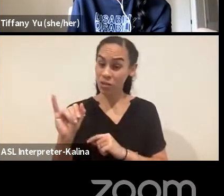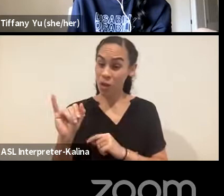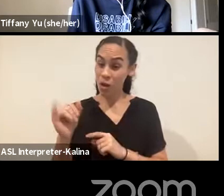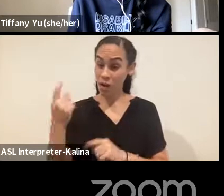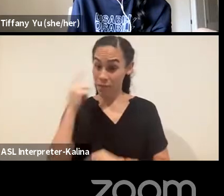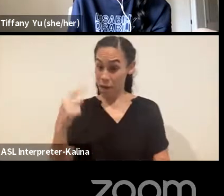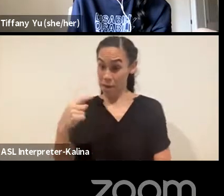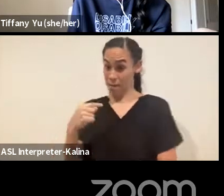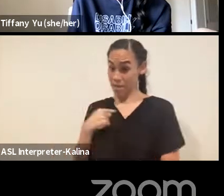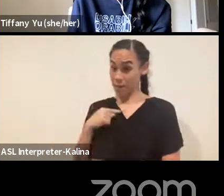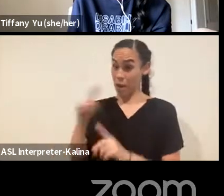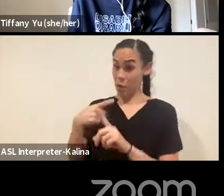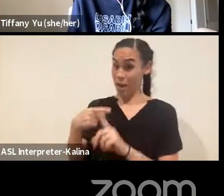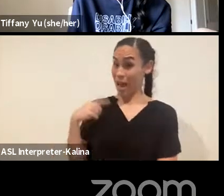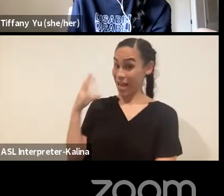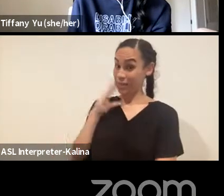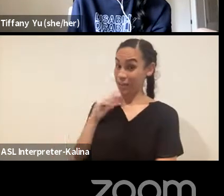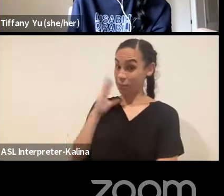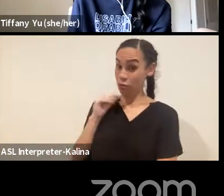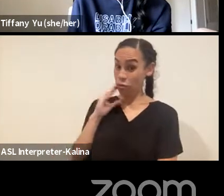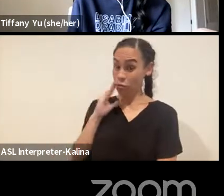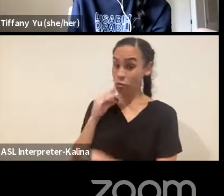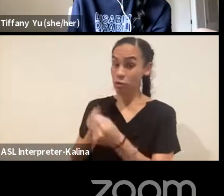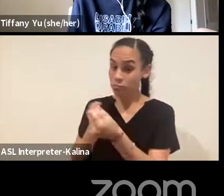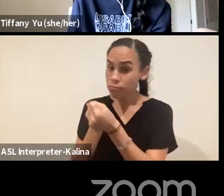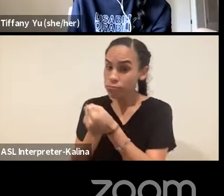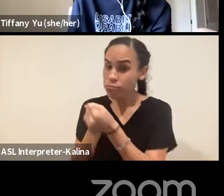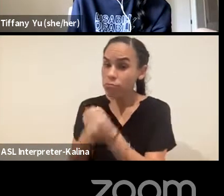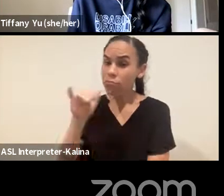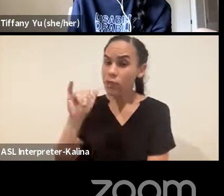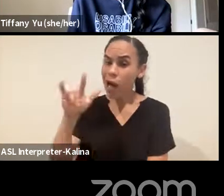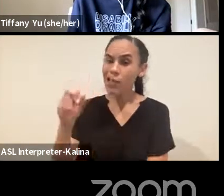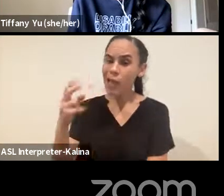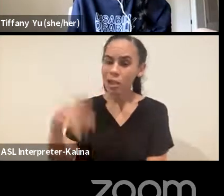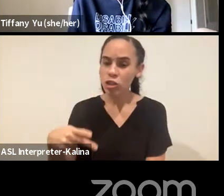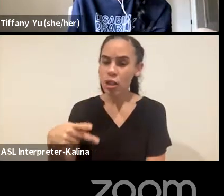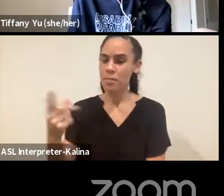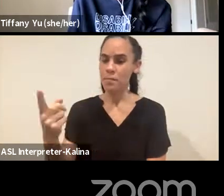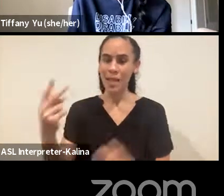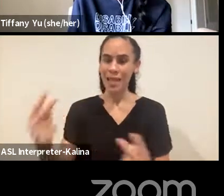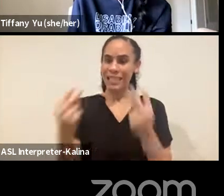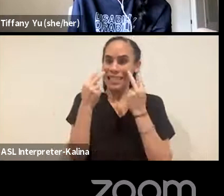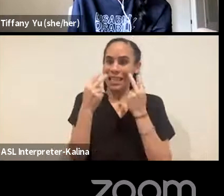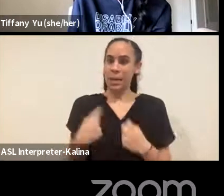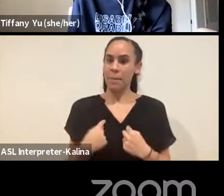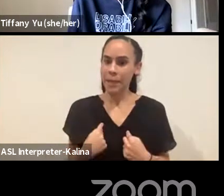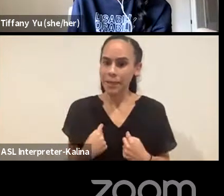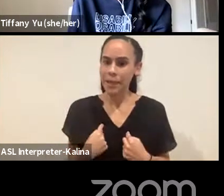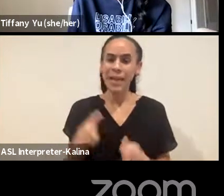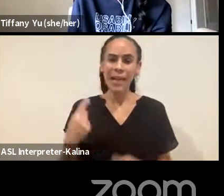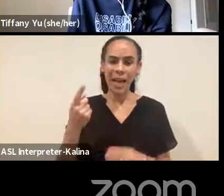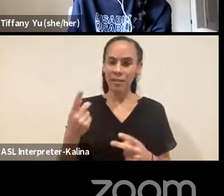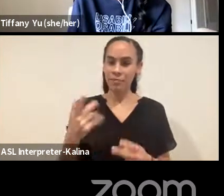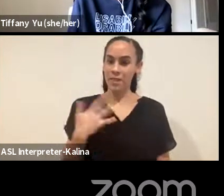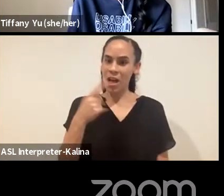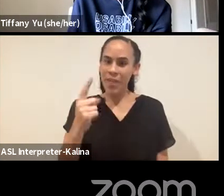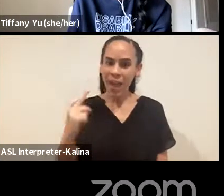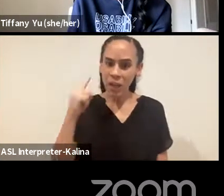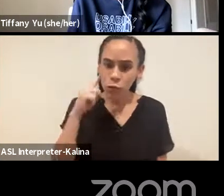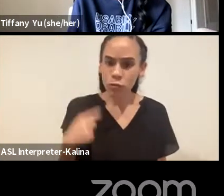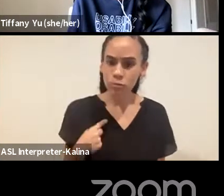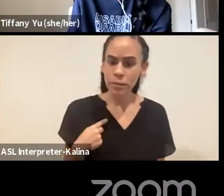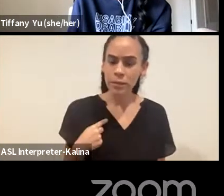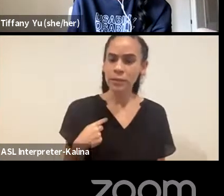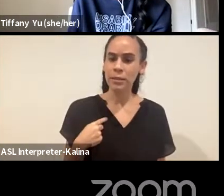am experiencing allyship, it goes back to, I feel seen, I feel heard, I feel honored, I feel like